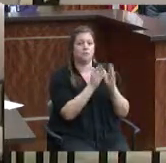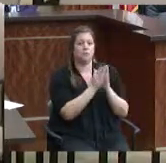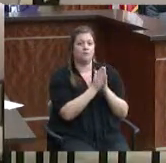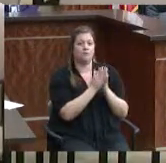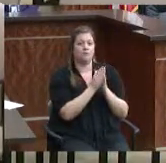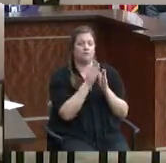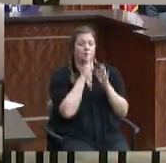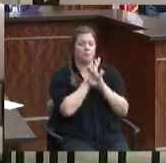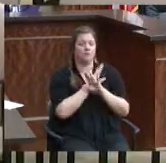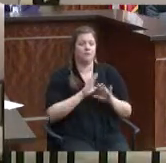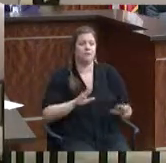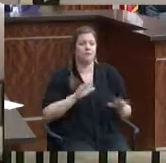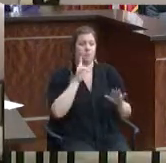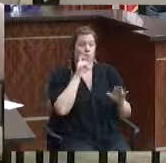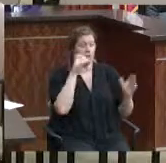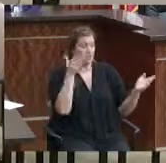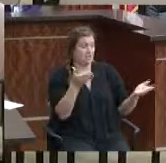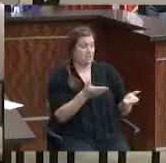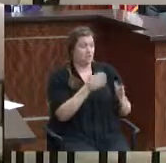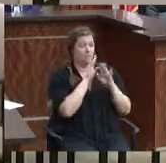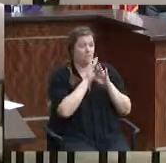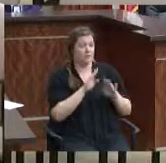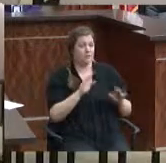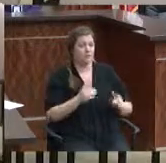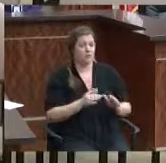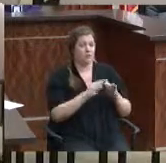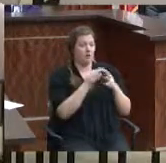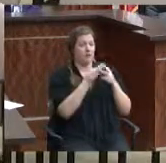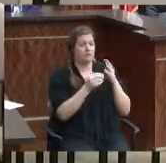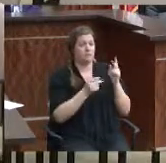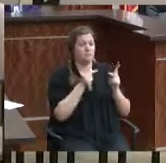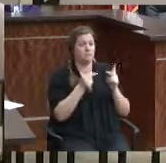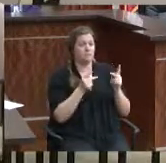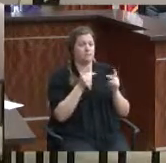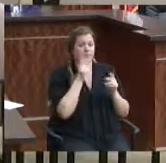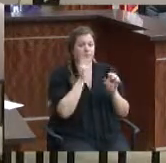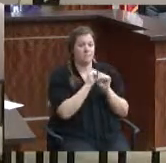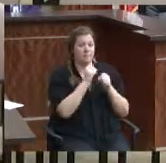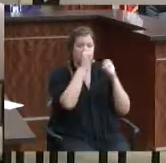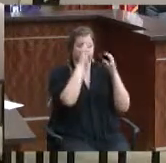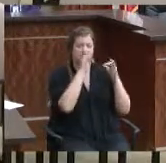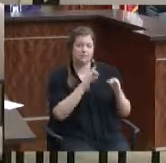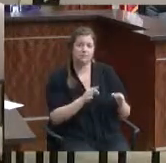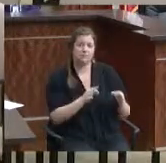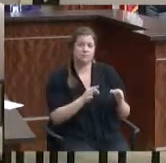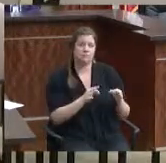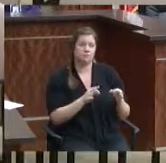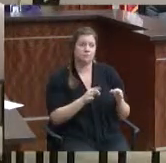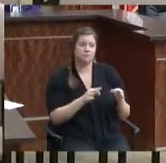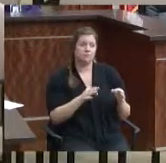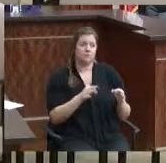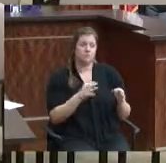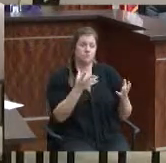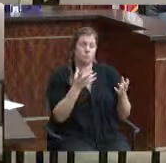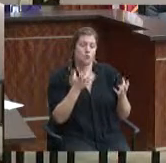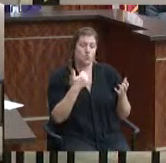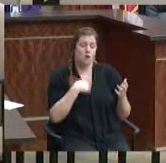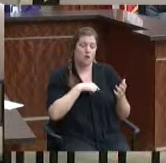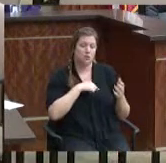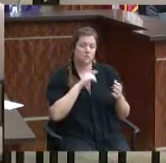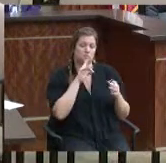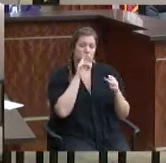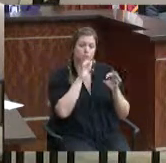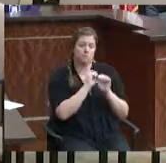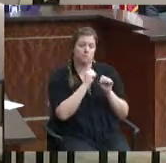that you will bless all that are here, bless our elected officials as they make the decisions that you would have us to make. We thank you for